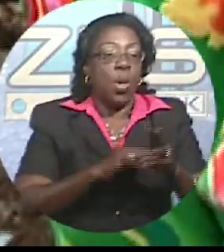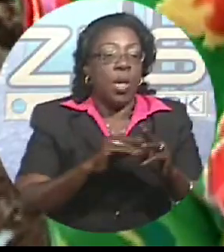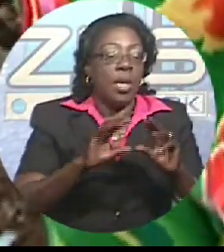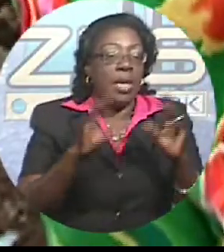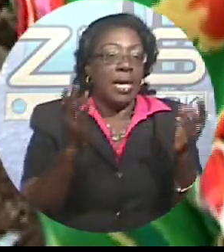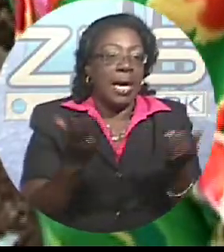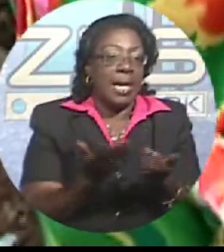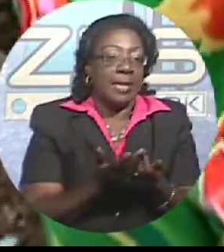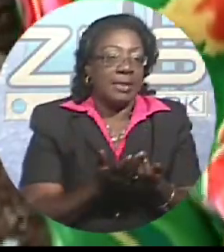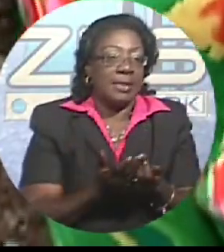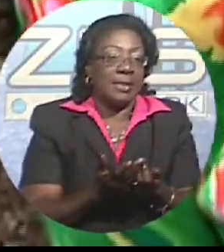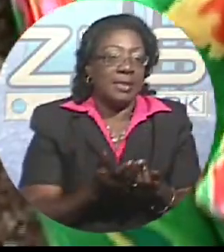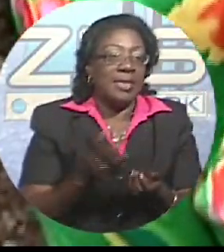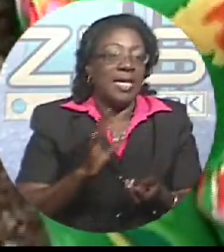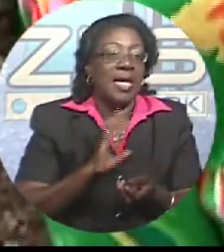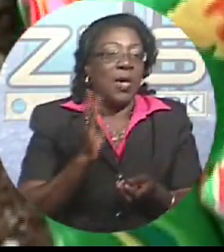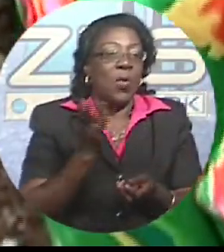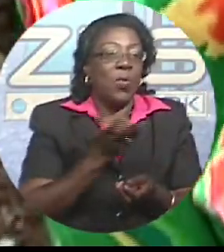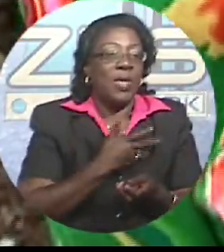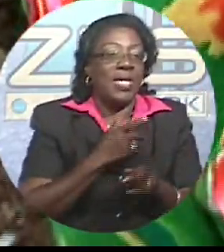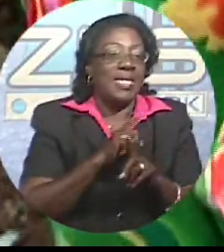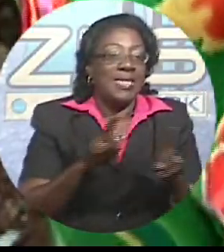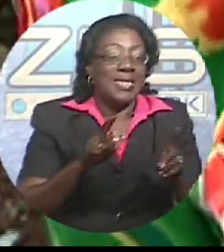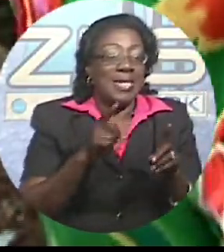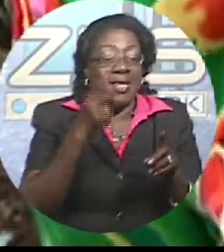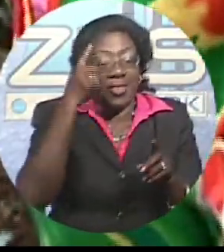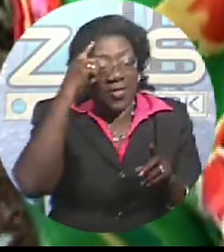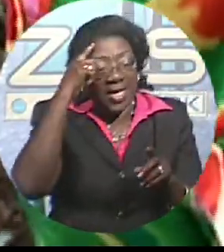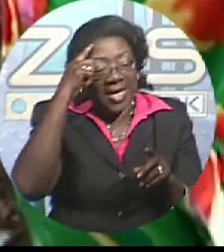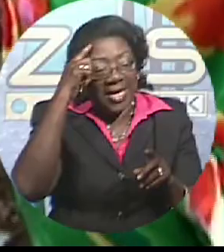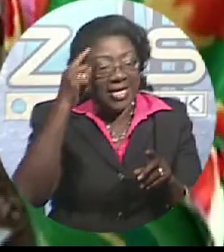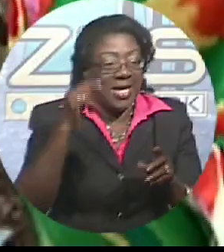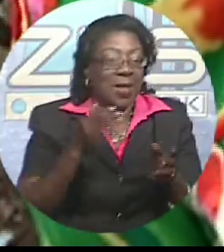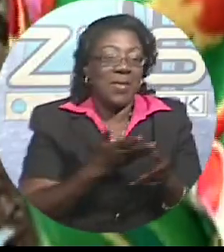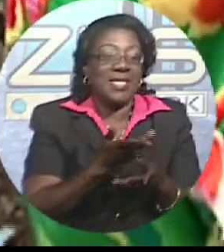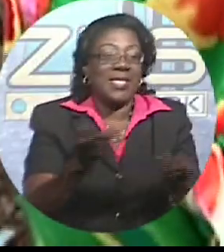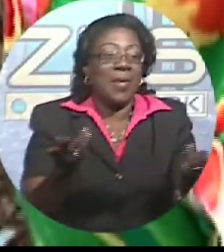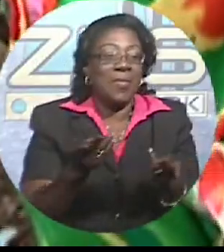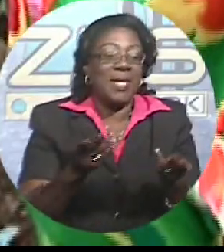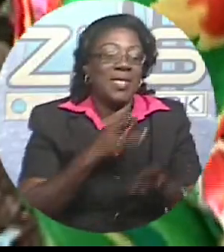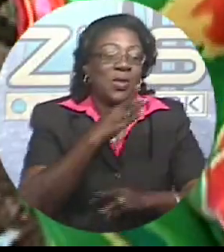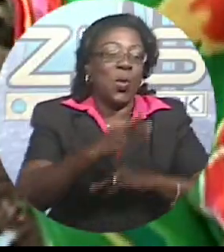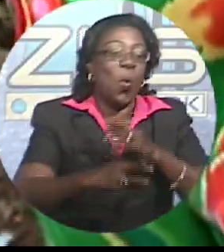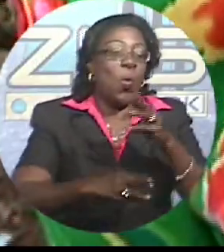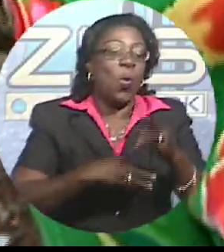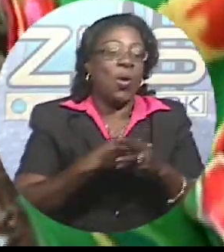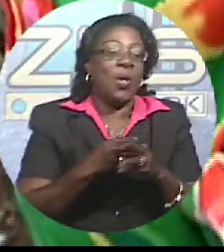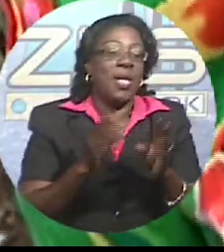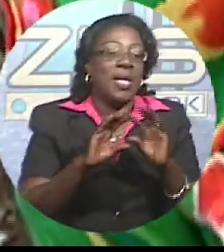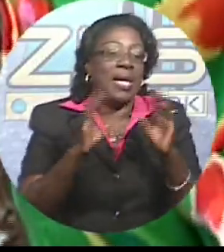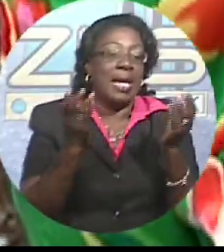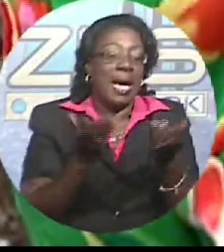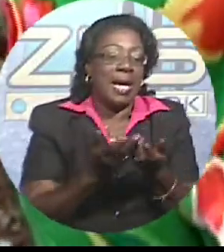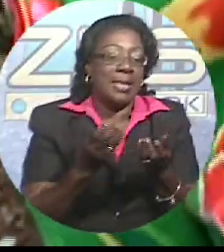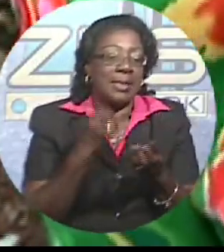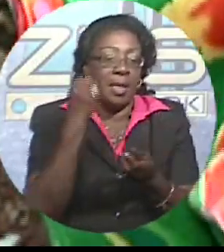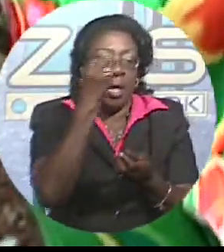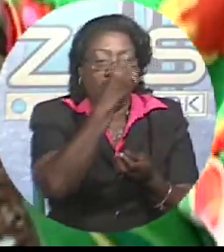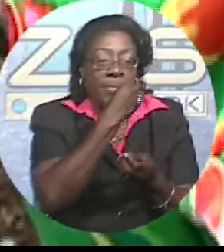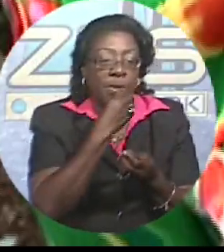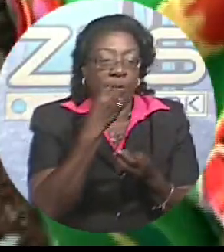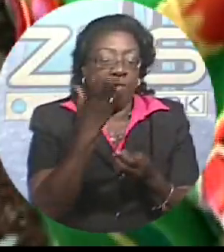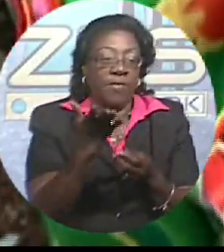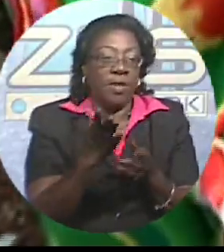that they say, we didn't think there'd be something so world class on this island, and they